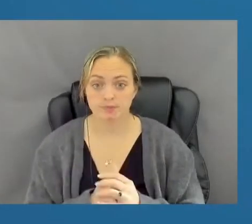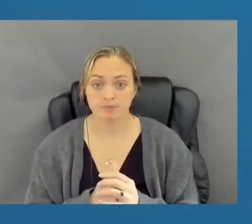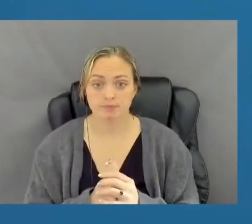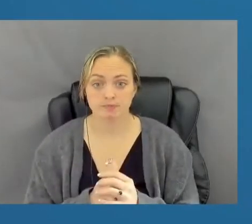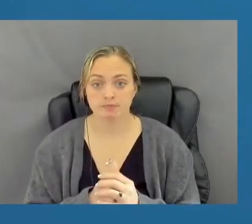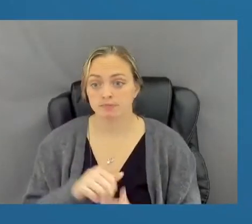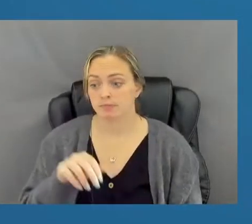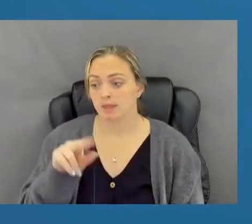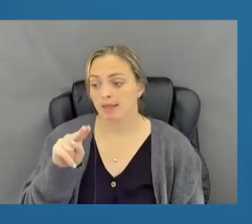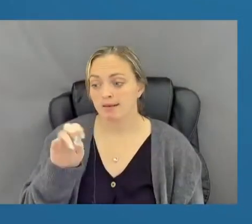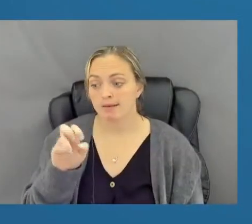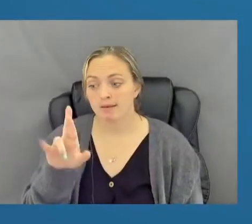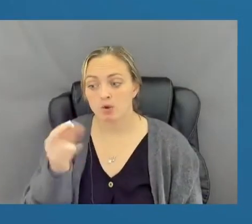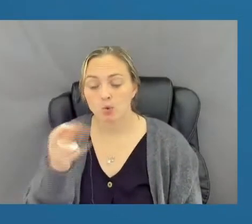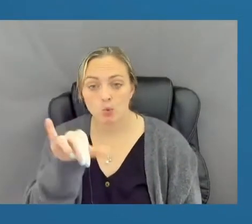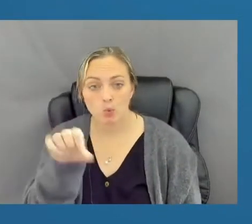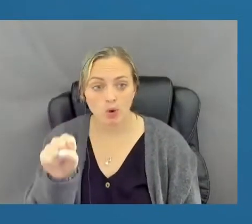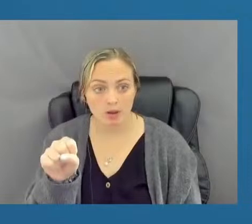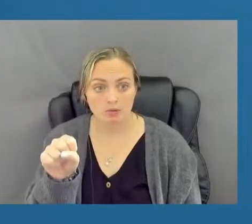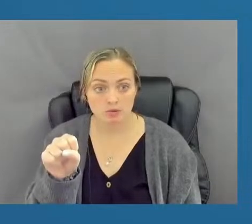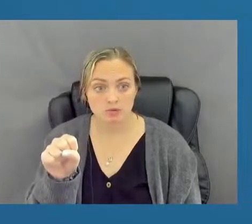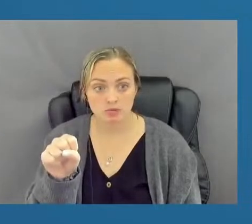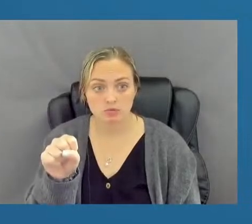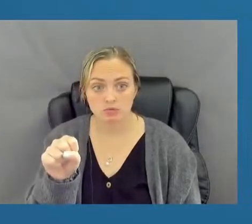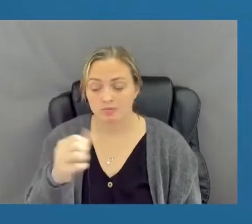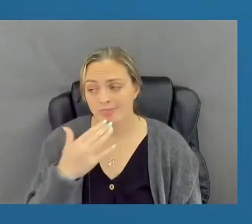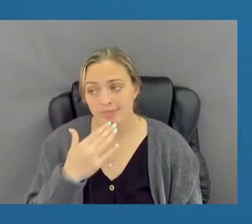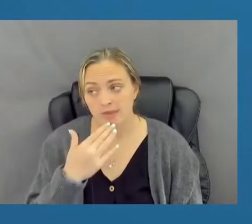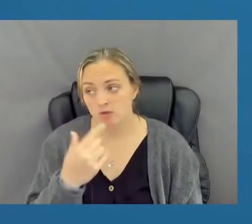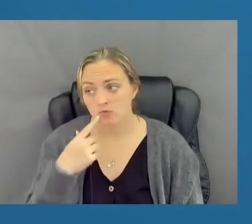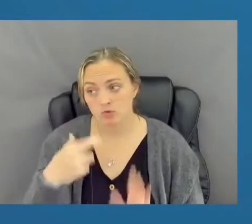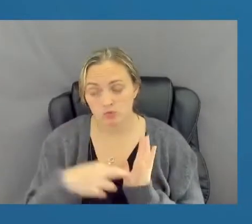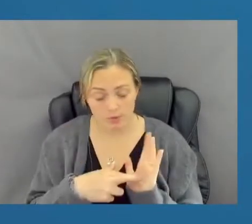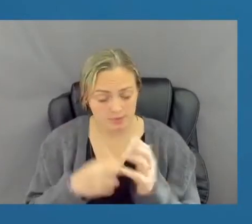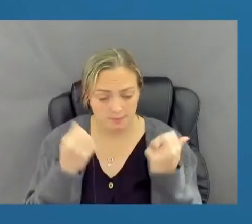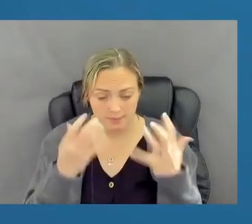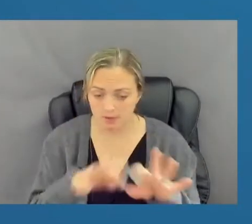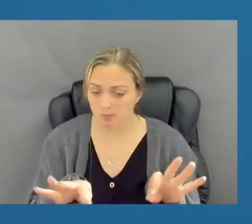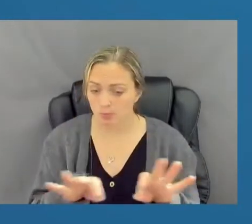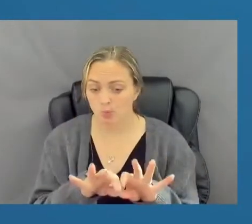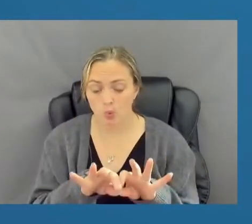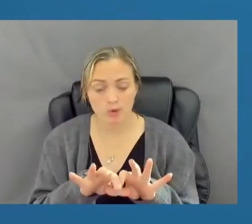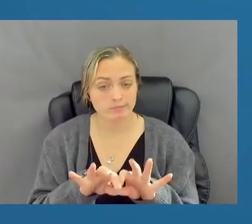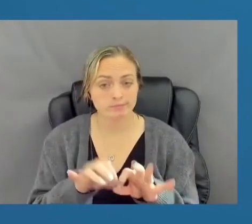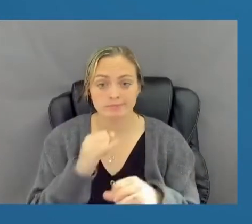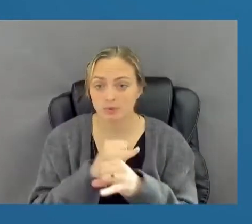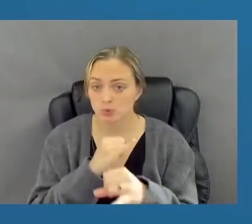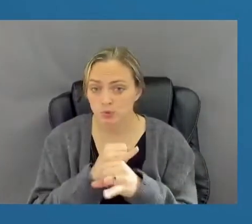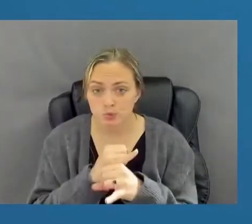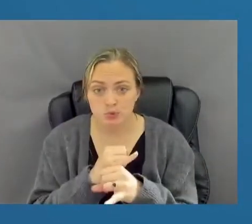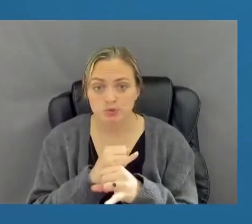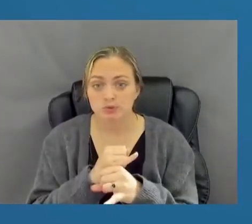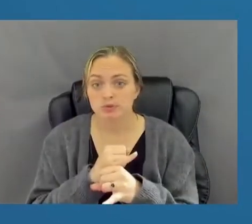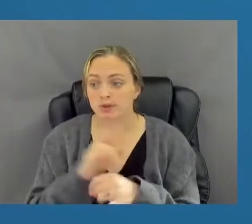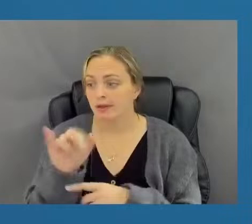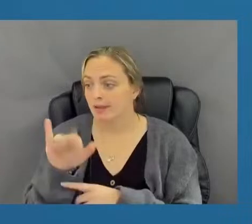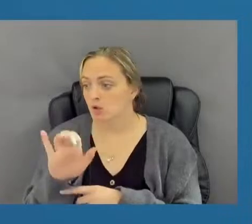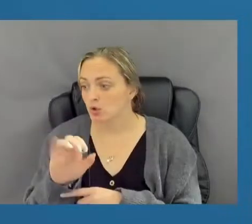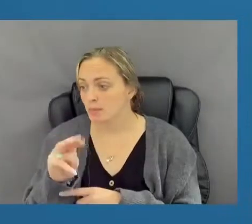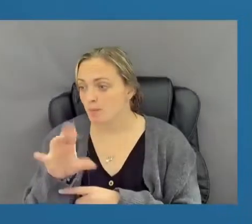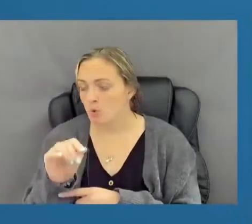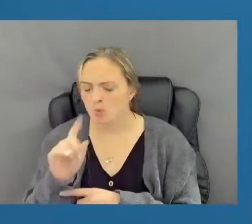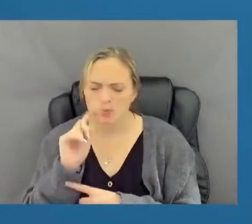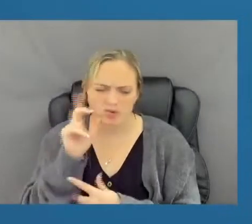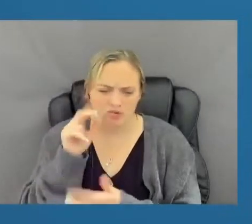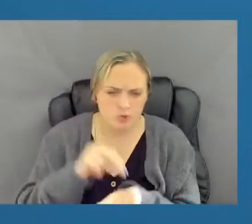Grouse, the President of Healthcare Association of New York State. B, thank you for representing so many important institutions. Ari Moma, you'll be hearing from a nurse at